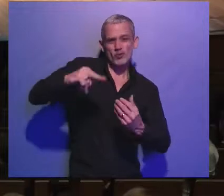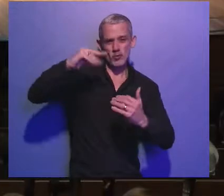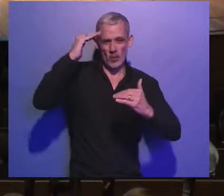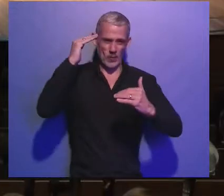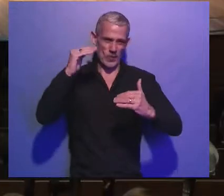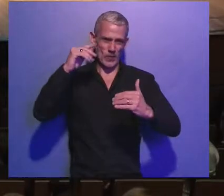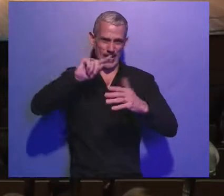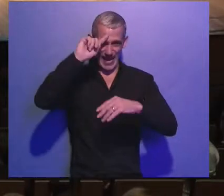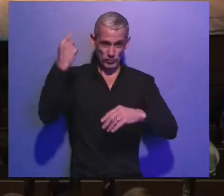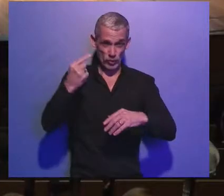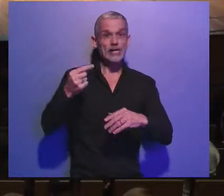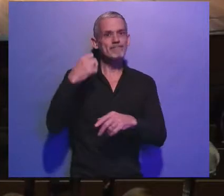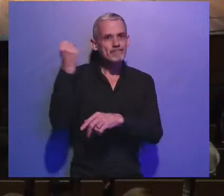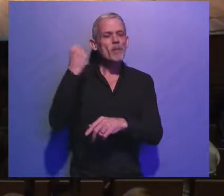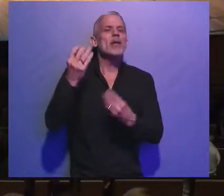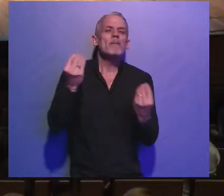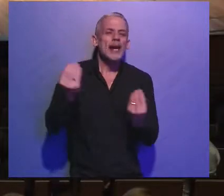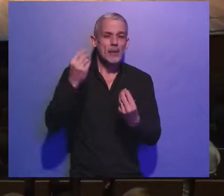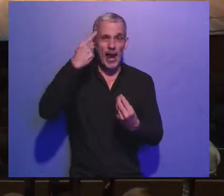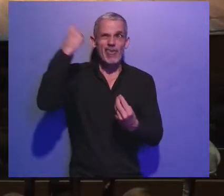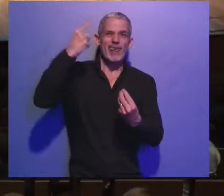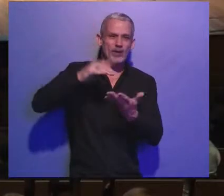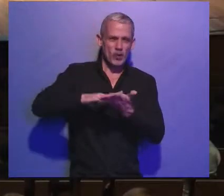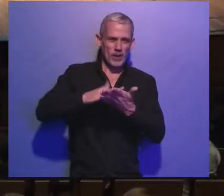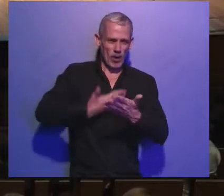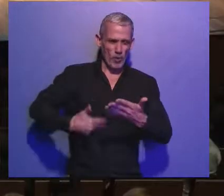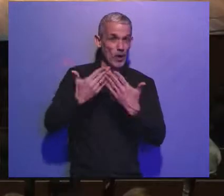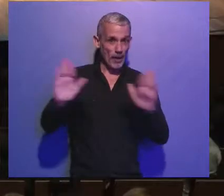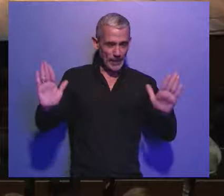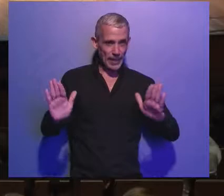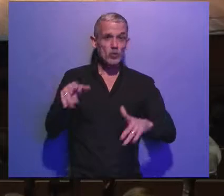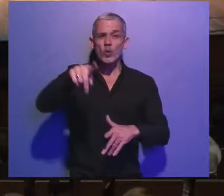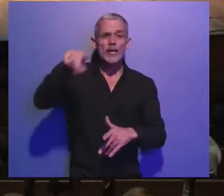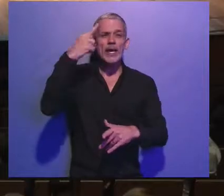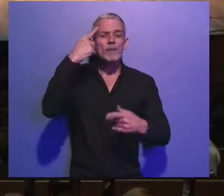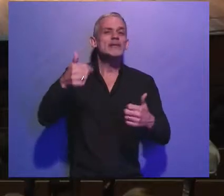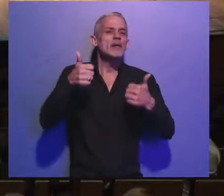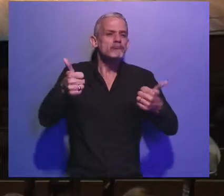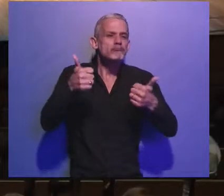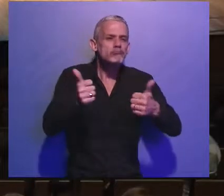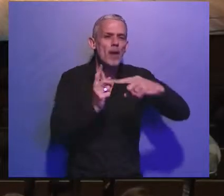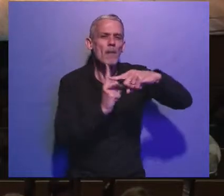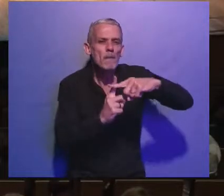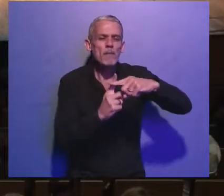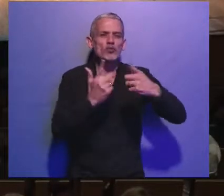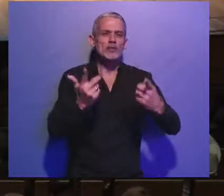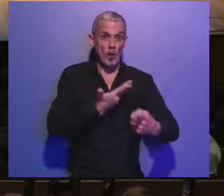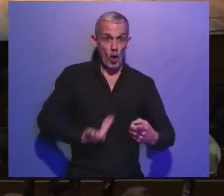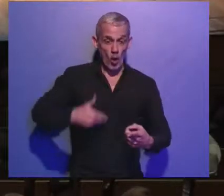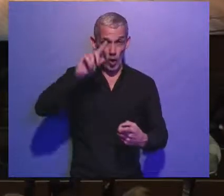comes to setting in motion the paradigm of open government. What are the